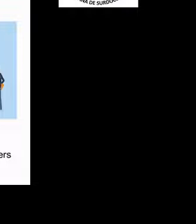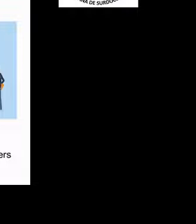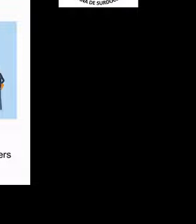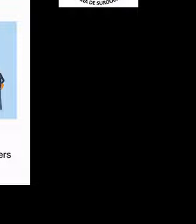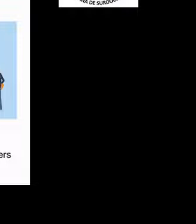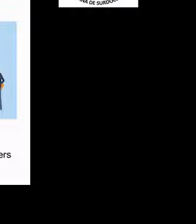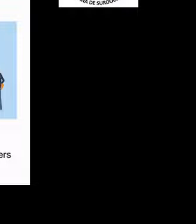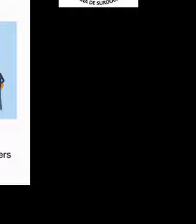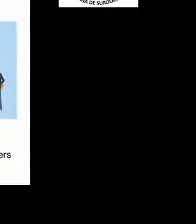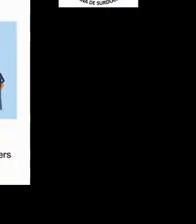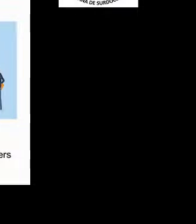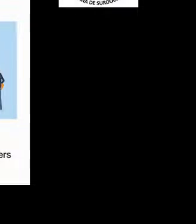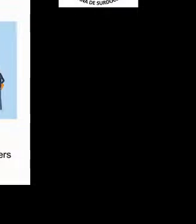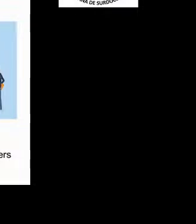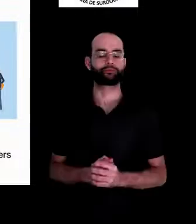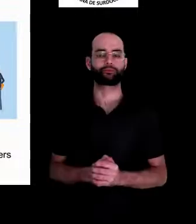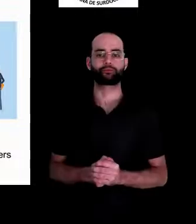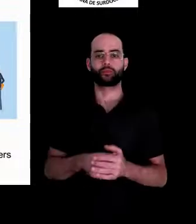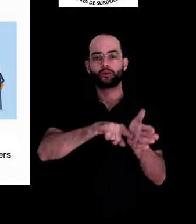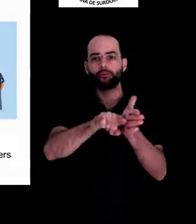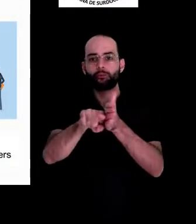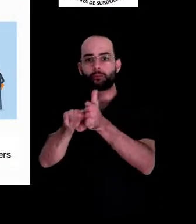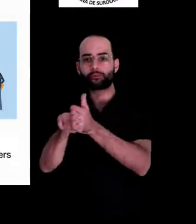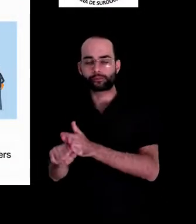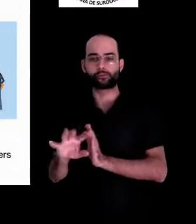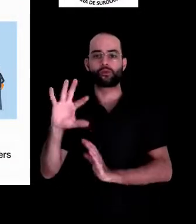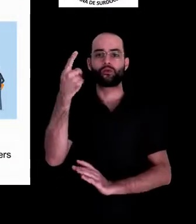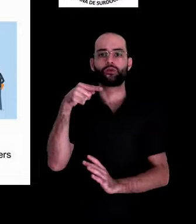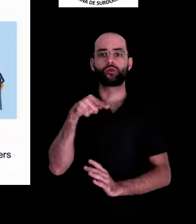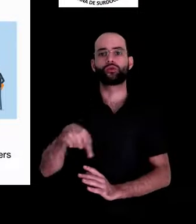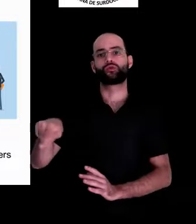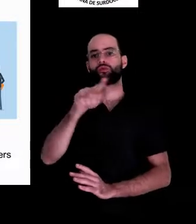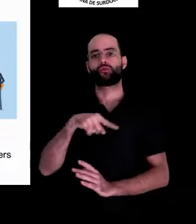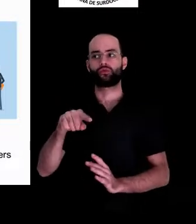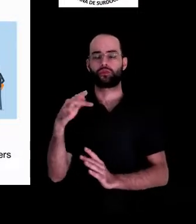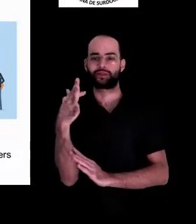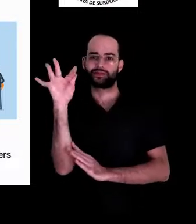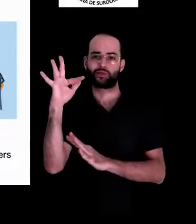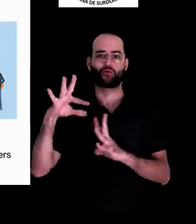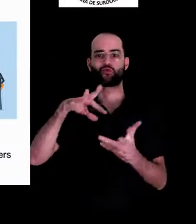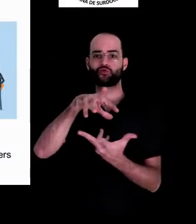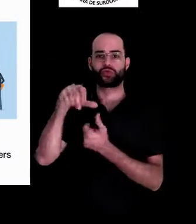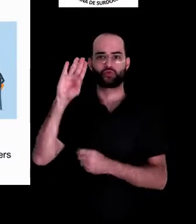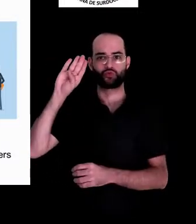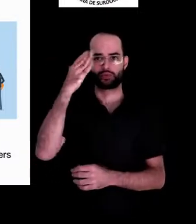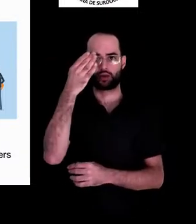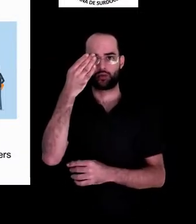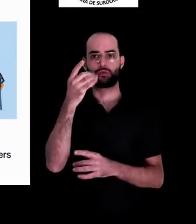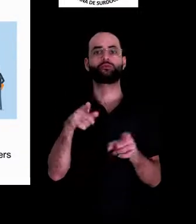with searches by the World Federation of Deafblind. Below is a plus sign in